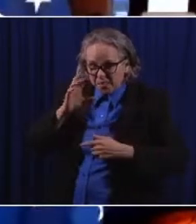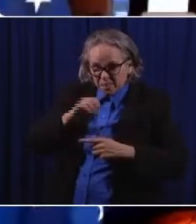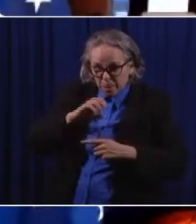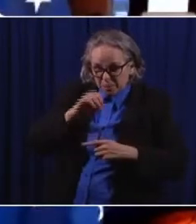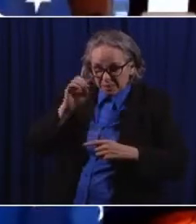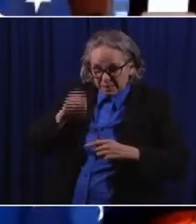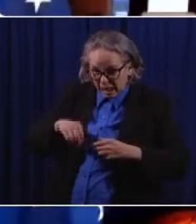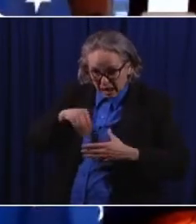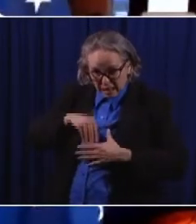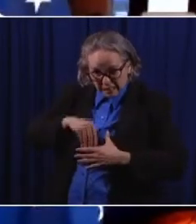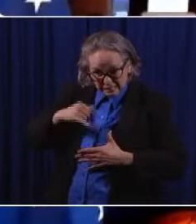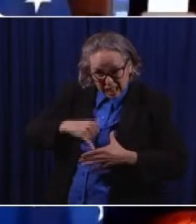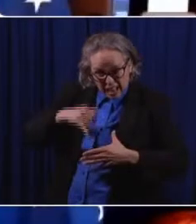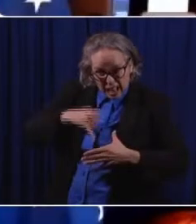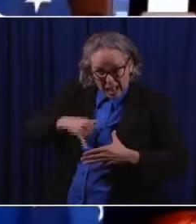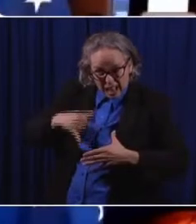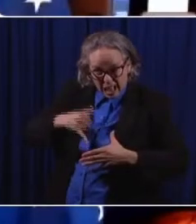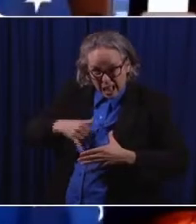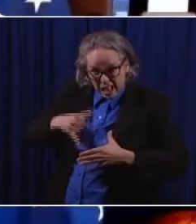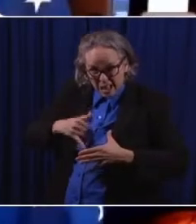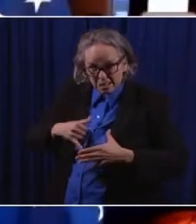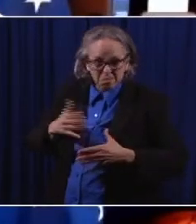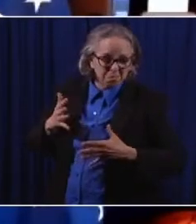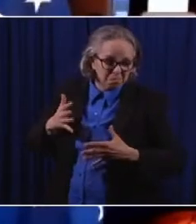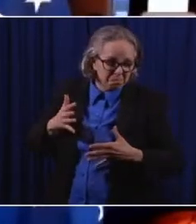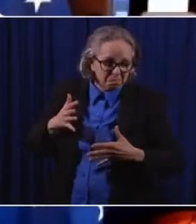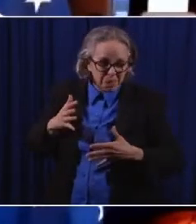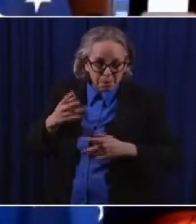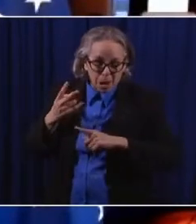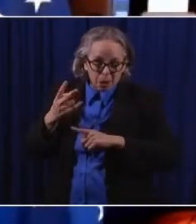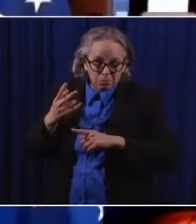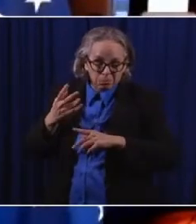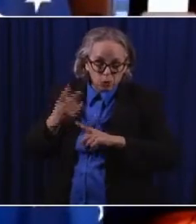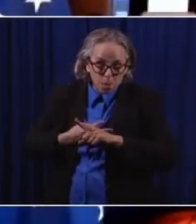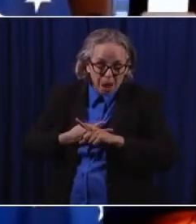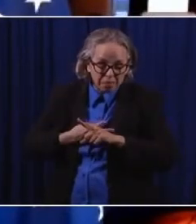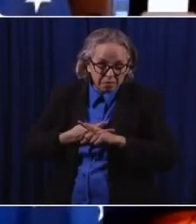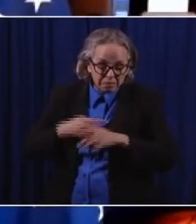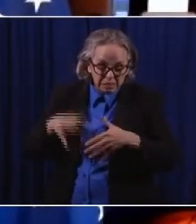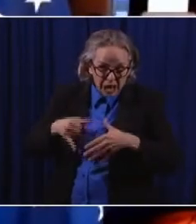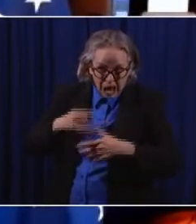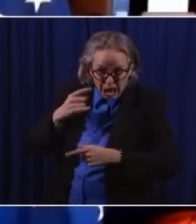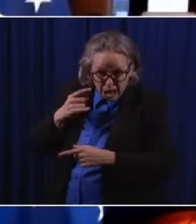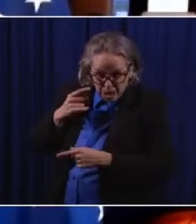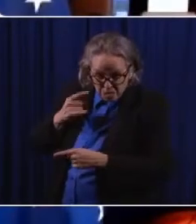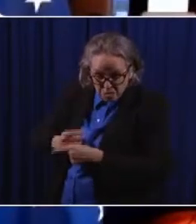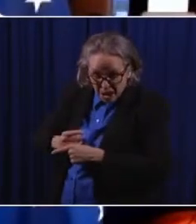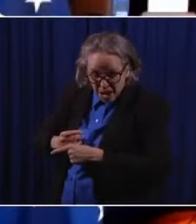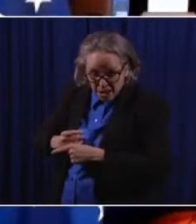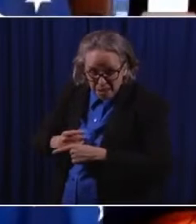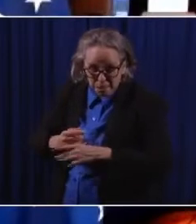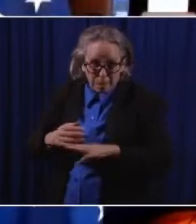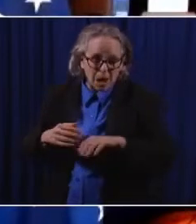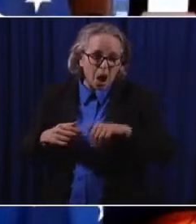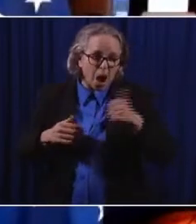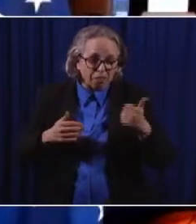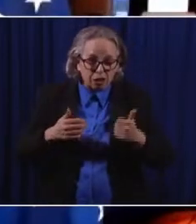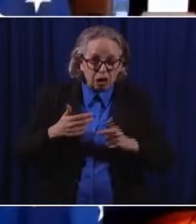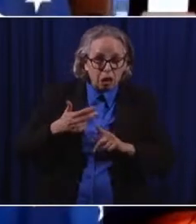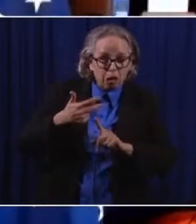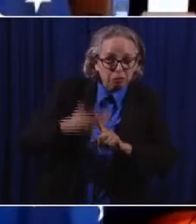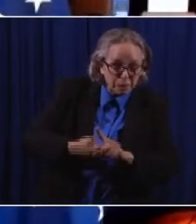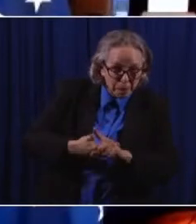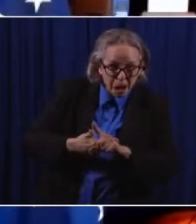keeps antibodies for 2 months. Some of the other 50% maybe for 3 months, but very few